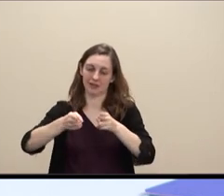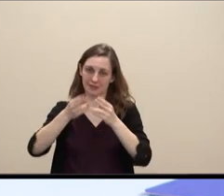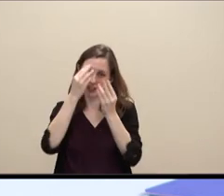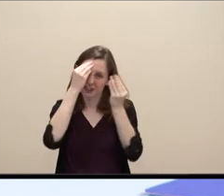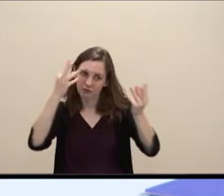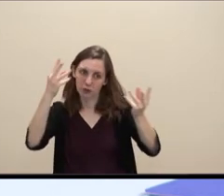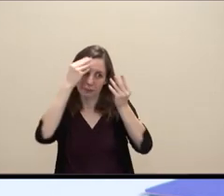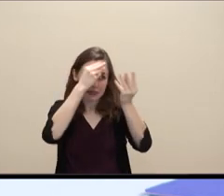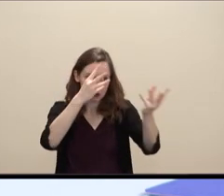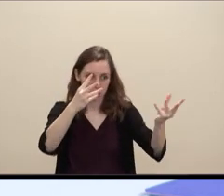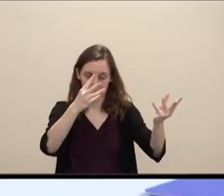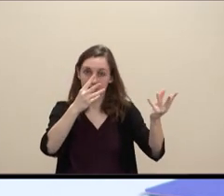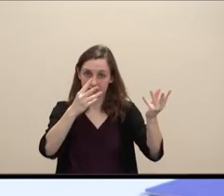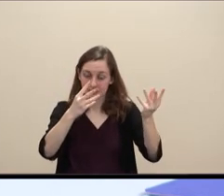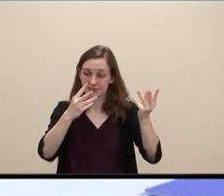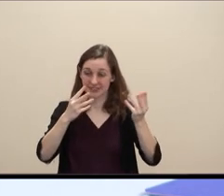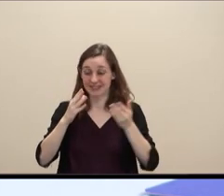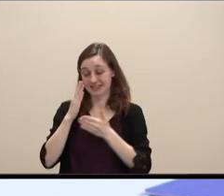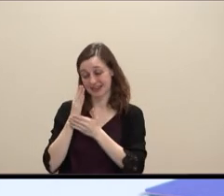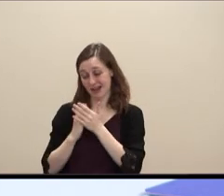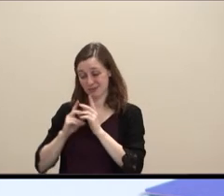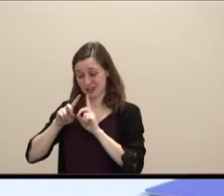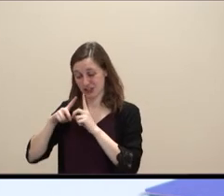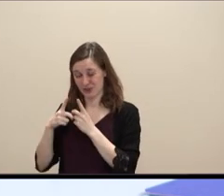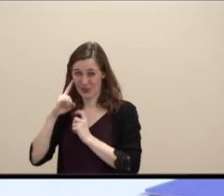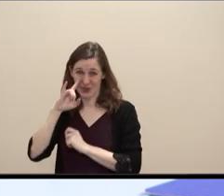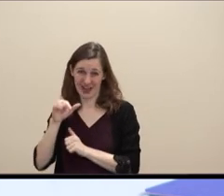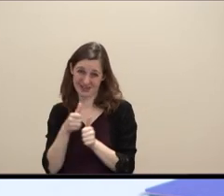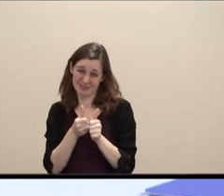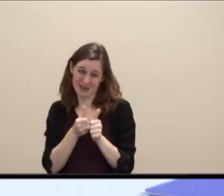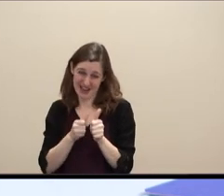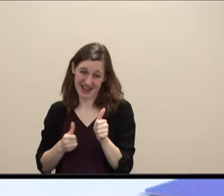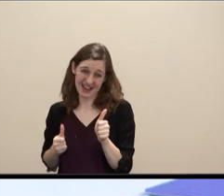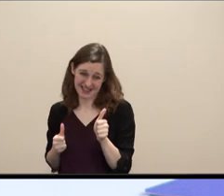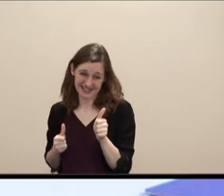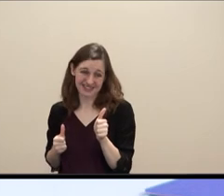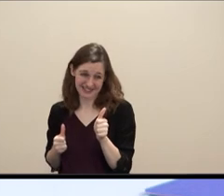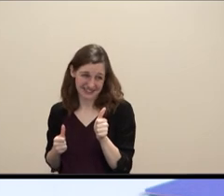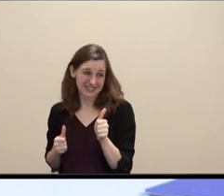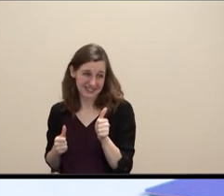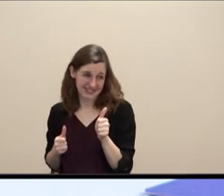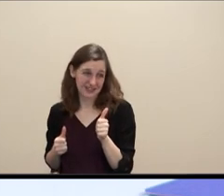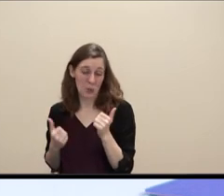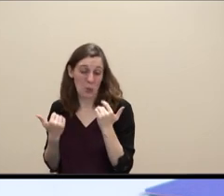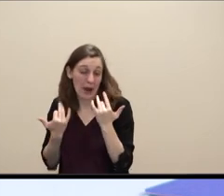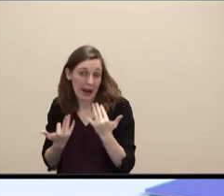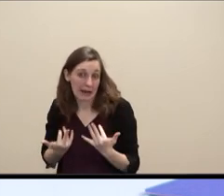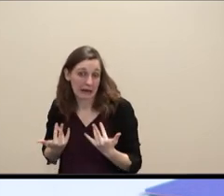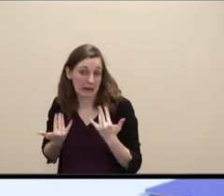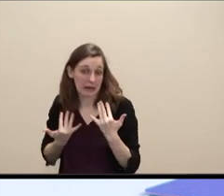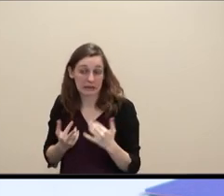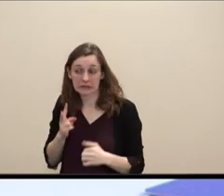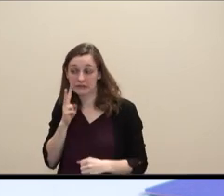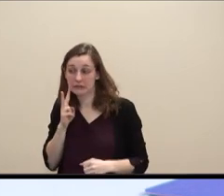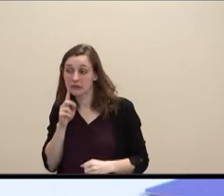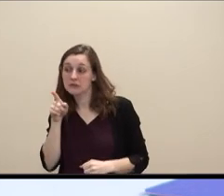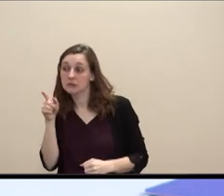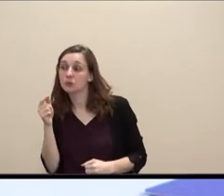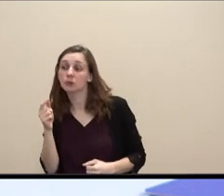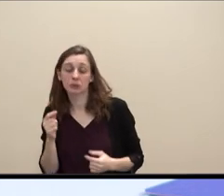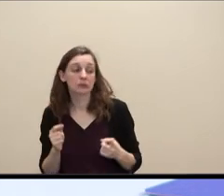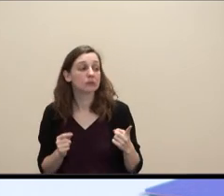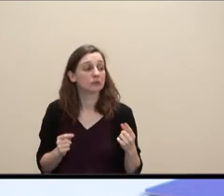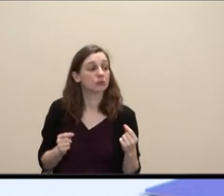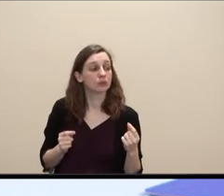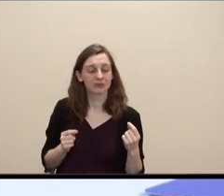community, where some districts have been lagging behind, waiting maybe to see what others were going to do.